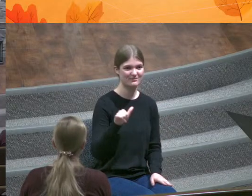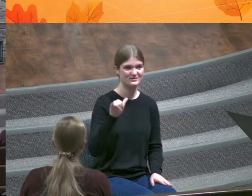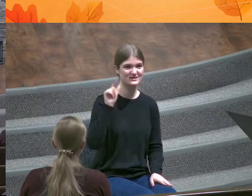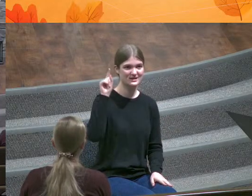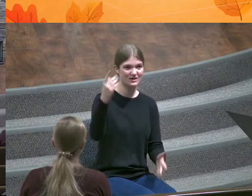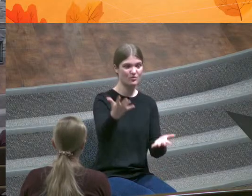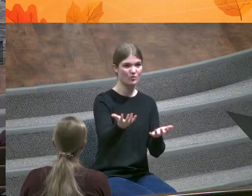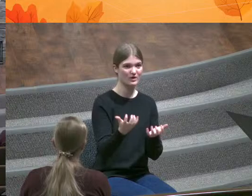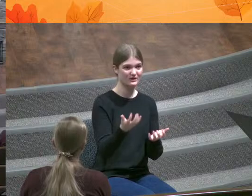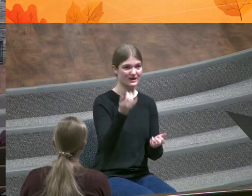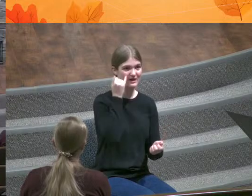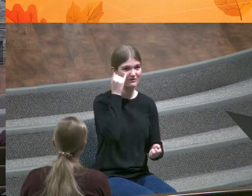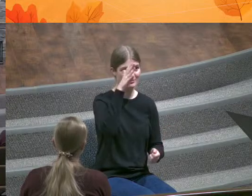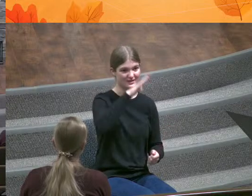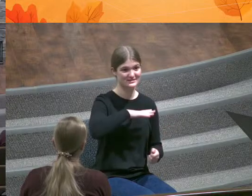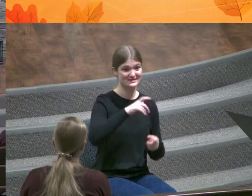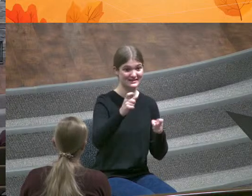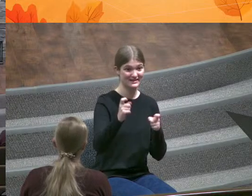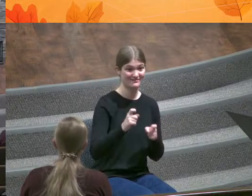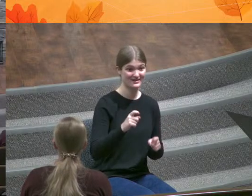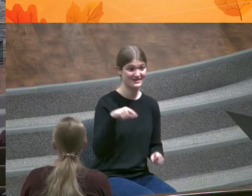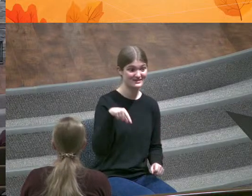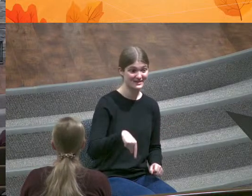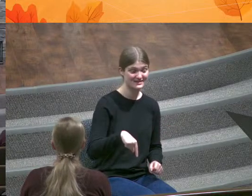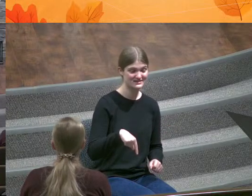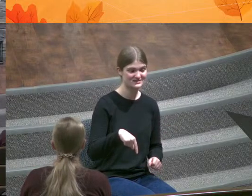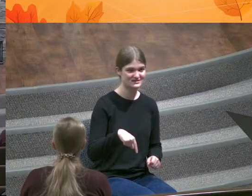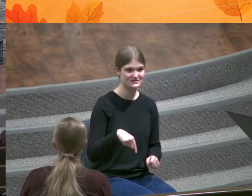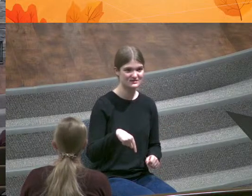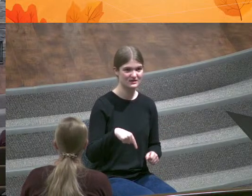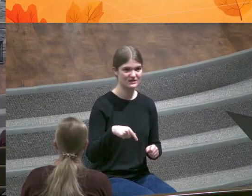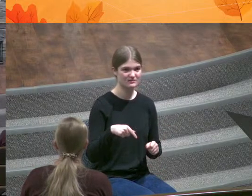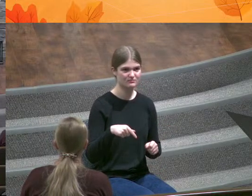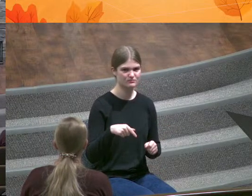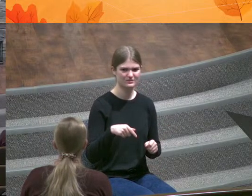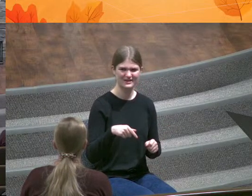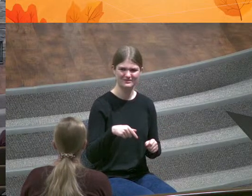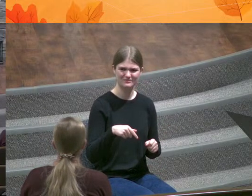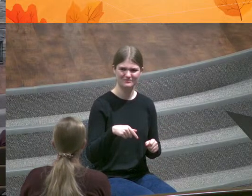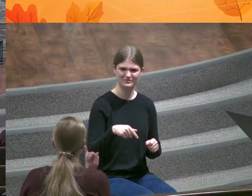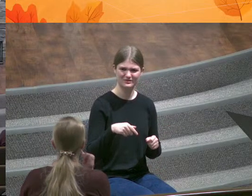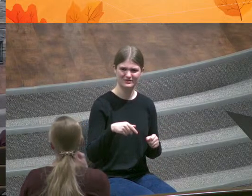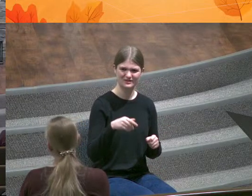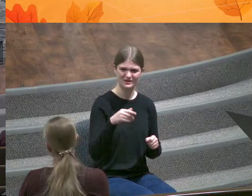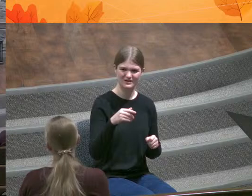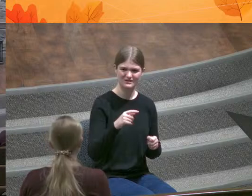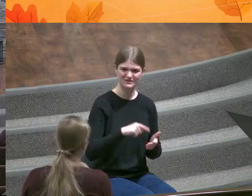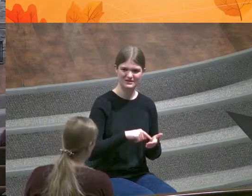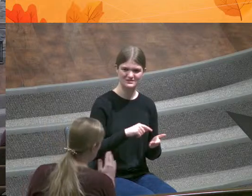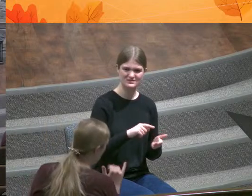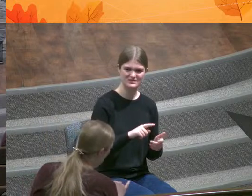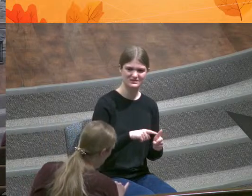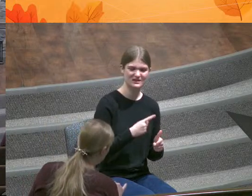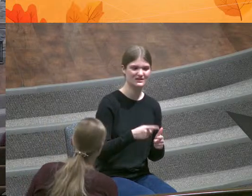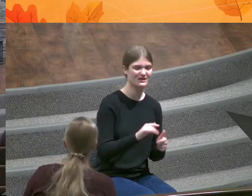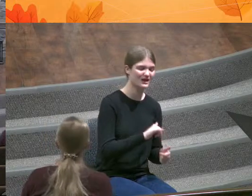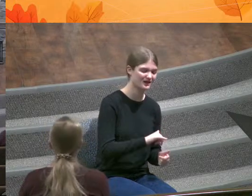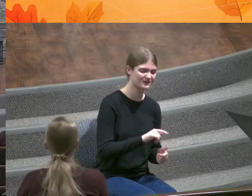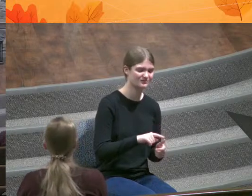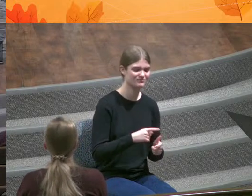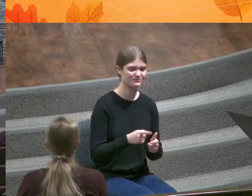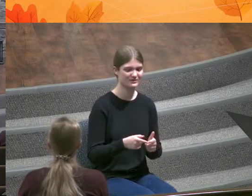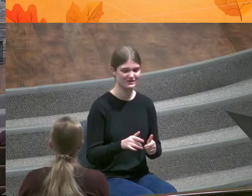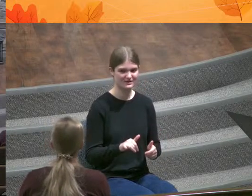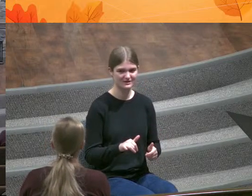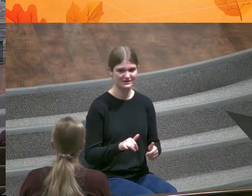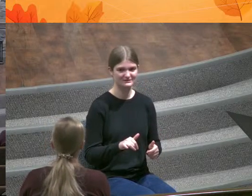desired. If a man's gift is this, let him this. If it's this, let him this. If it's this, let him this. You know that from the middle section of Romans